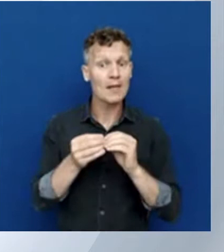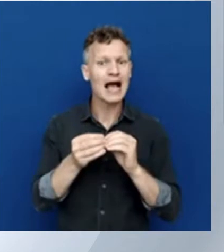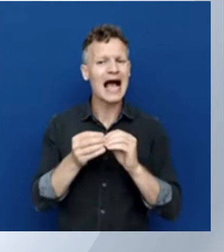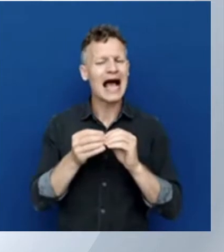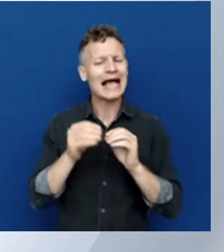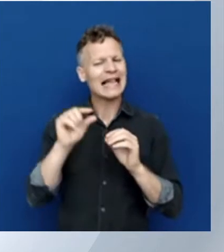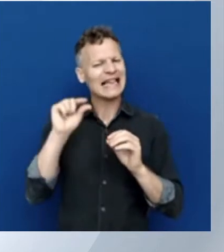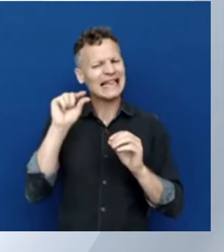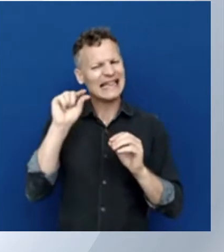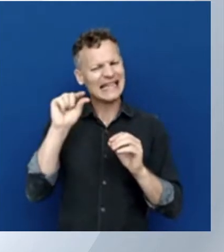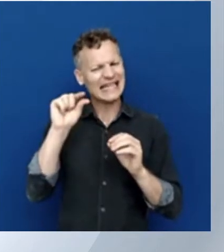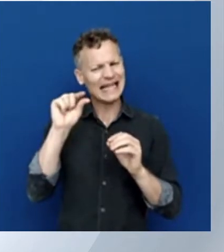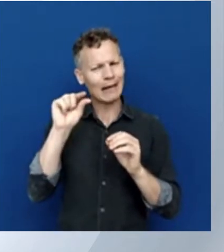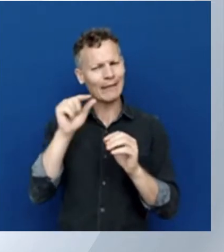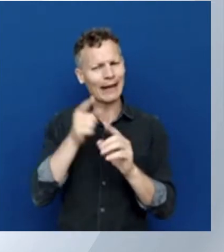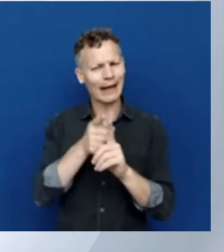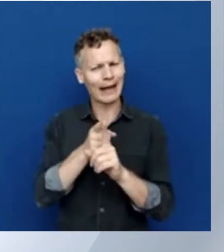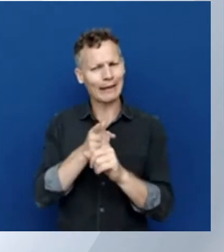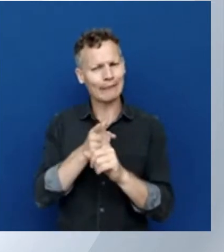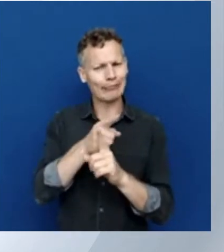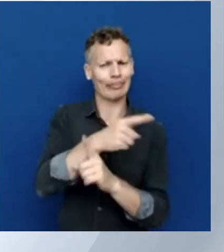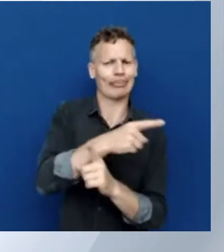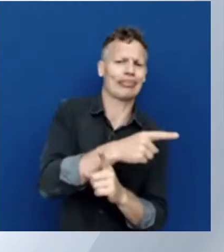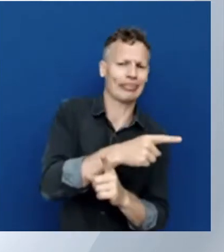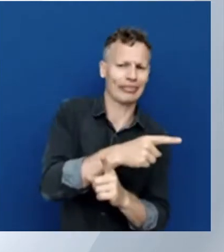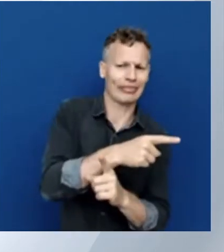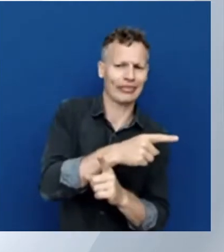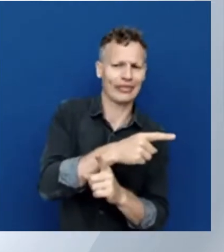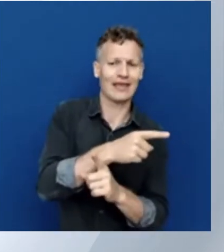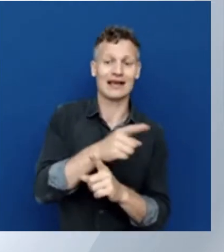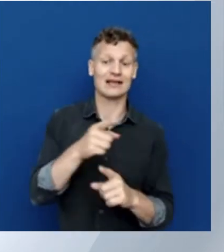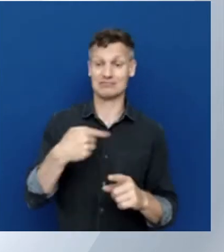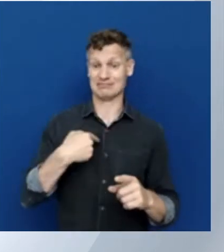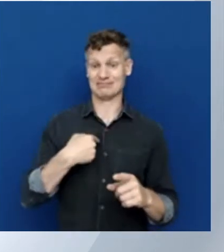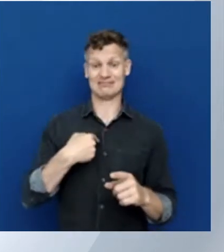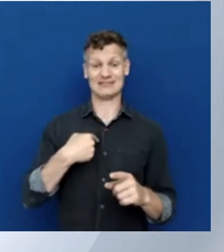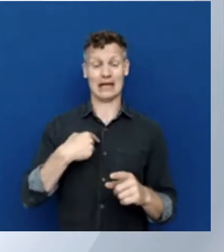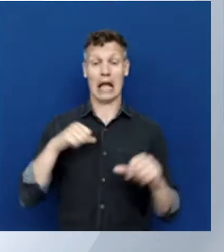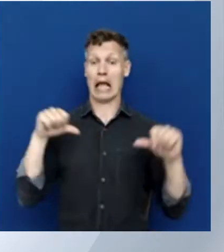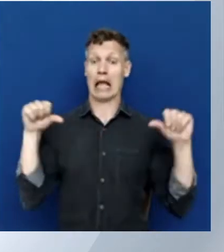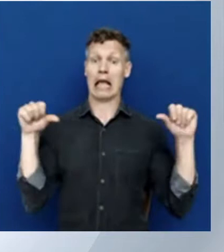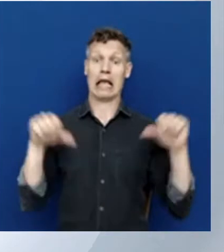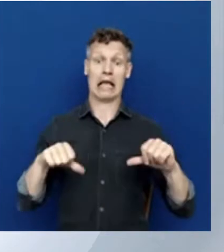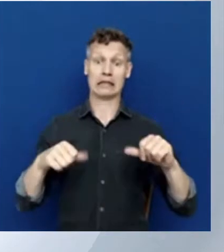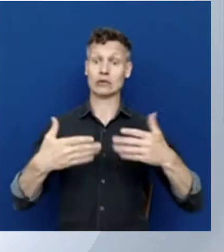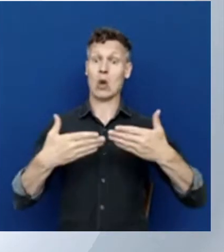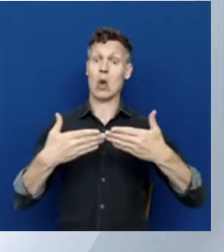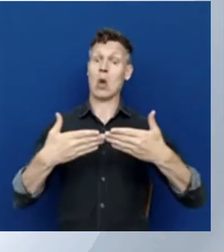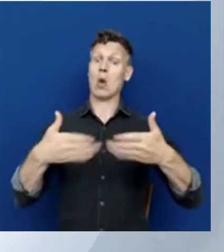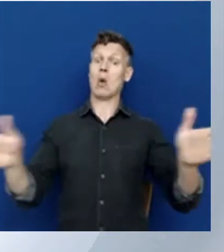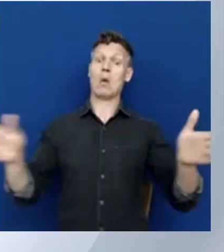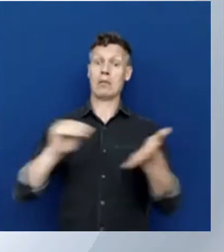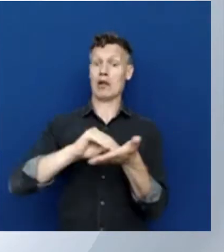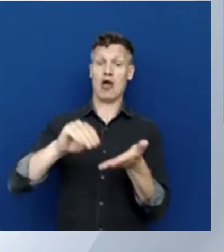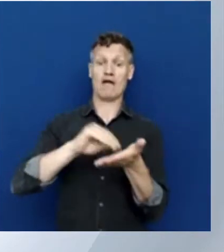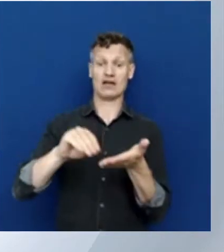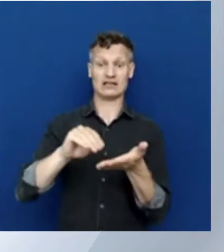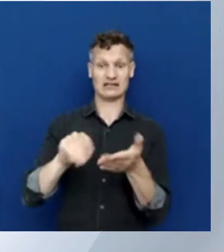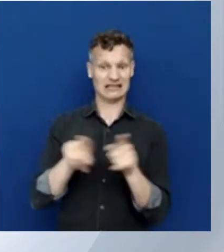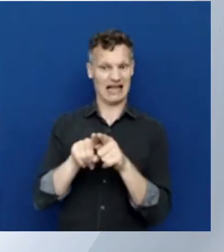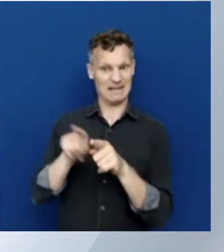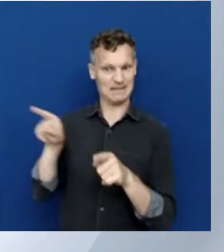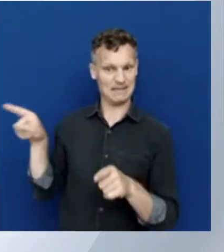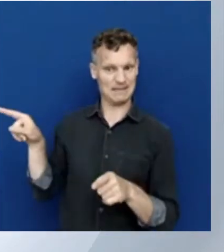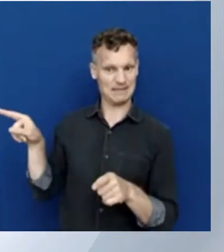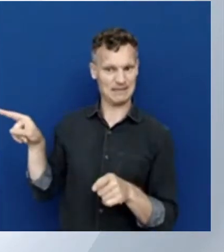because the bane of my existence is open offices. You can see here, here's a really good example of open offices. This one has a fish